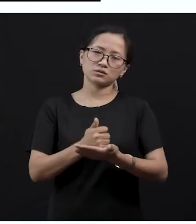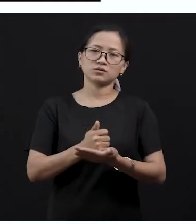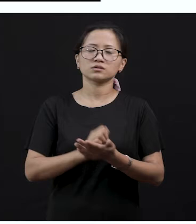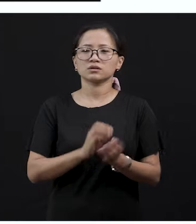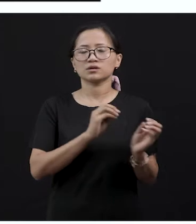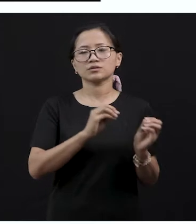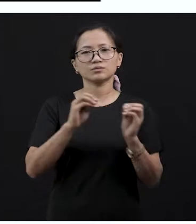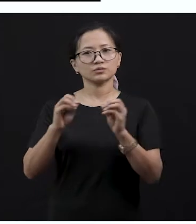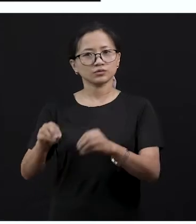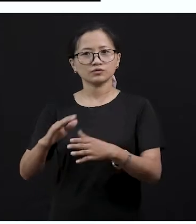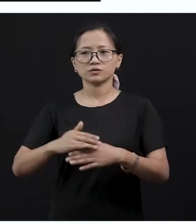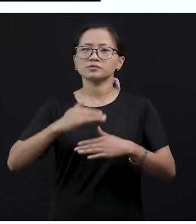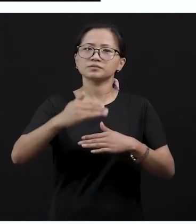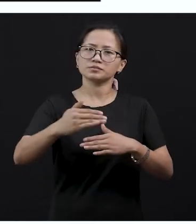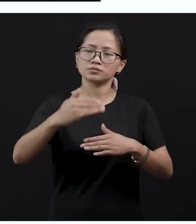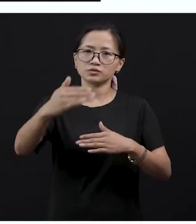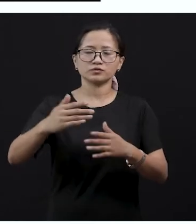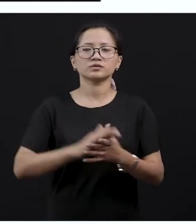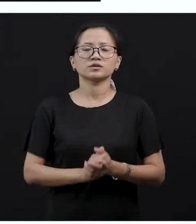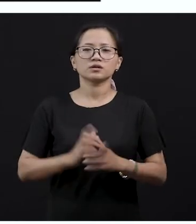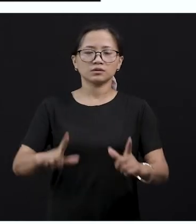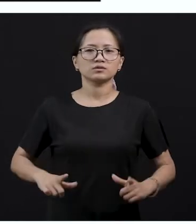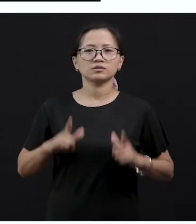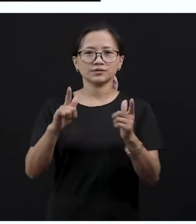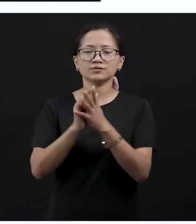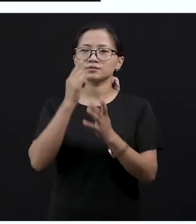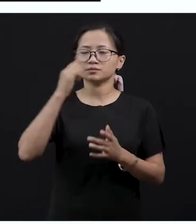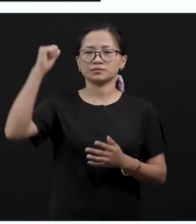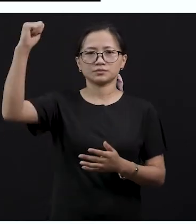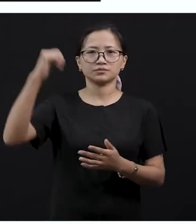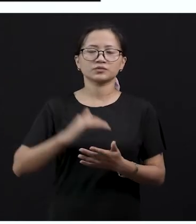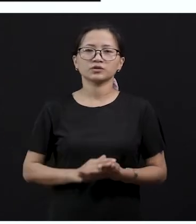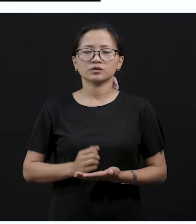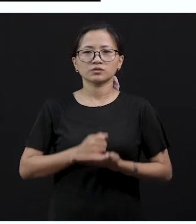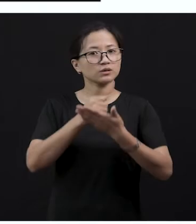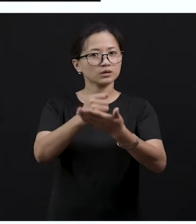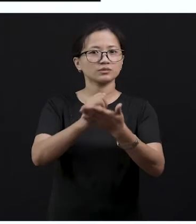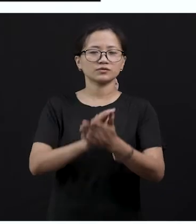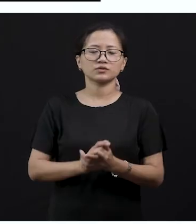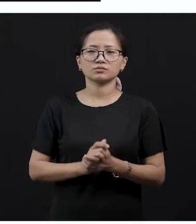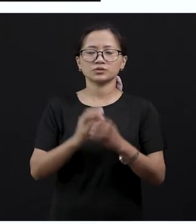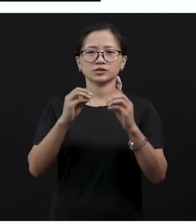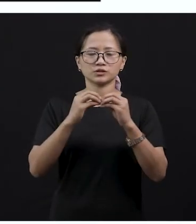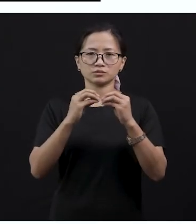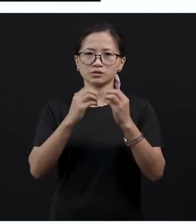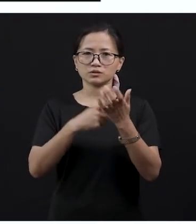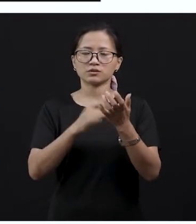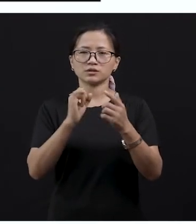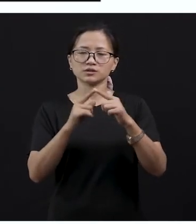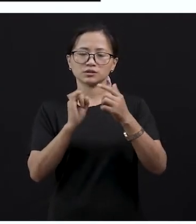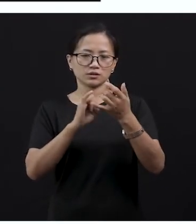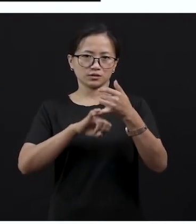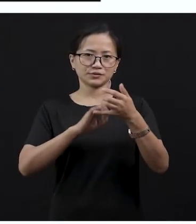to improve the life of women. So for that, he also took the help of the Britishers. Now let's go back